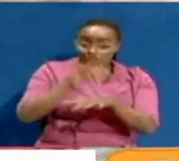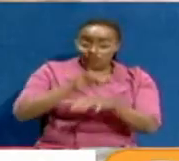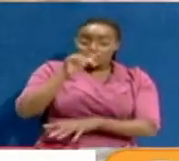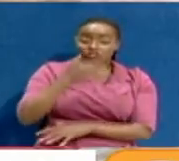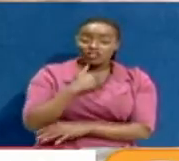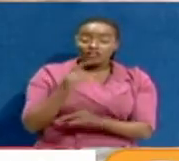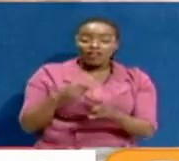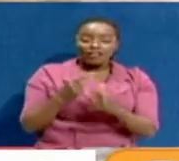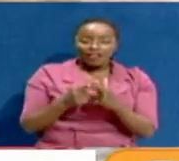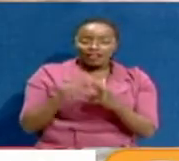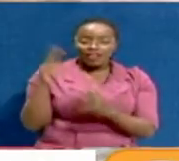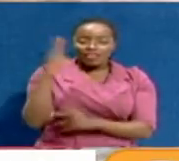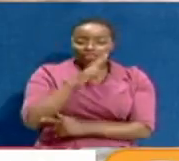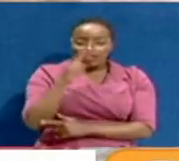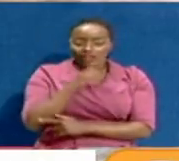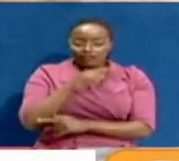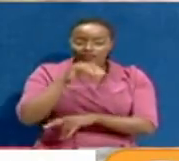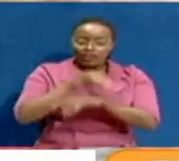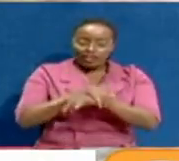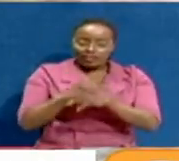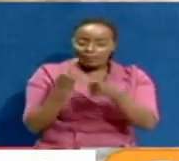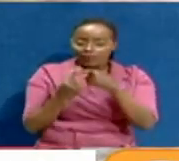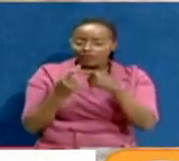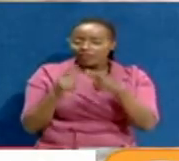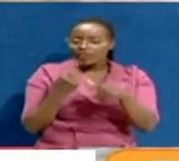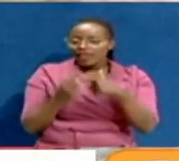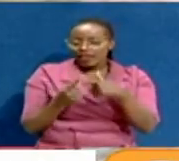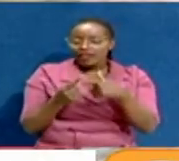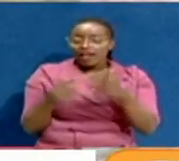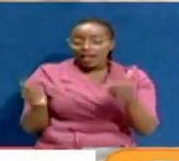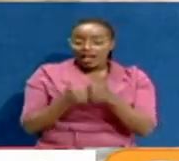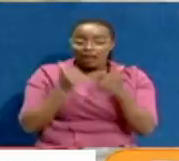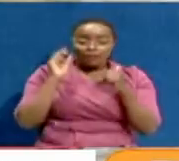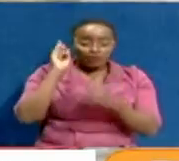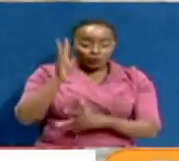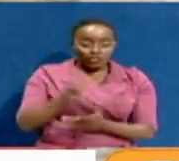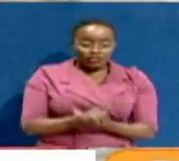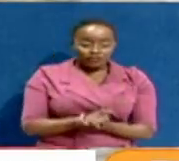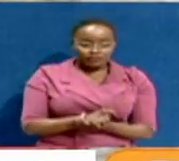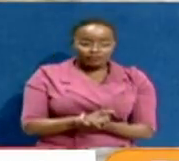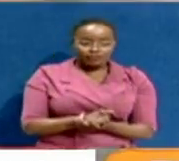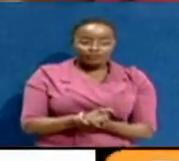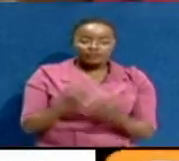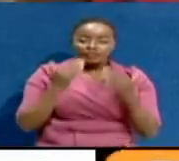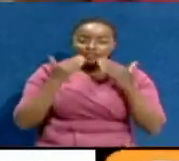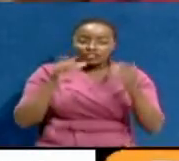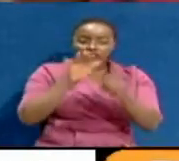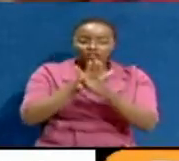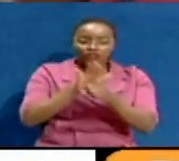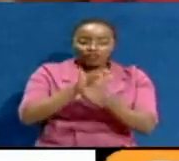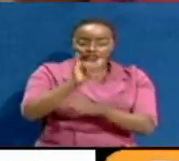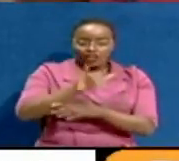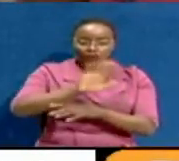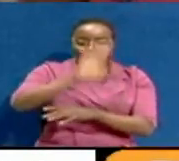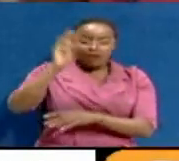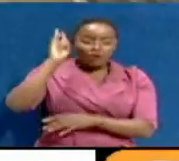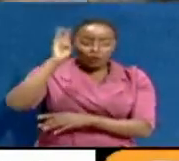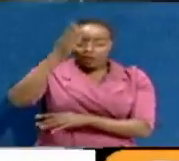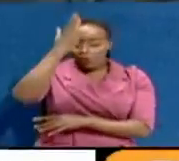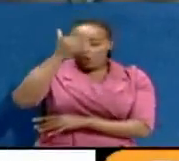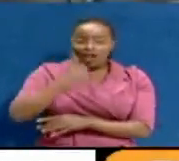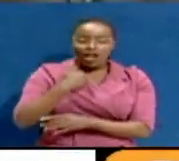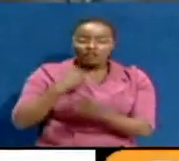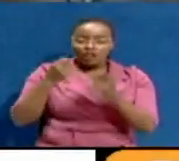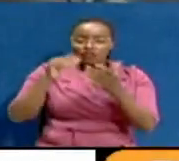infection, then the risk of getting more severe disease is a little higher. Okay, Dr. Mbajo, thanks so much for that. And I'll be coming back to you because I do